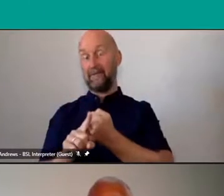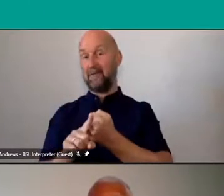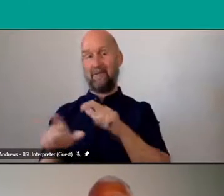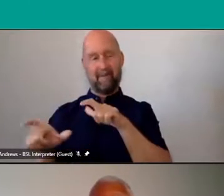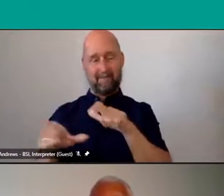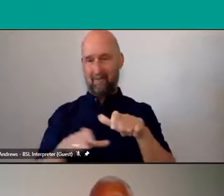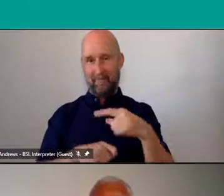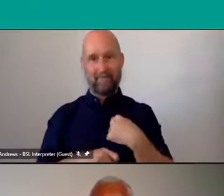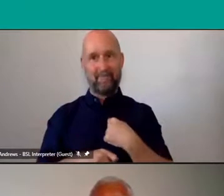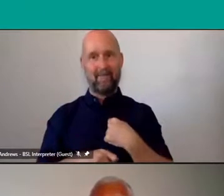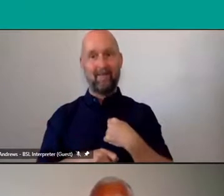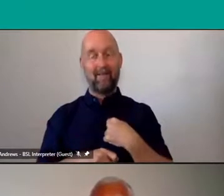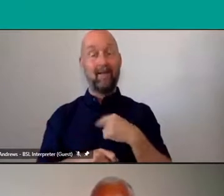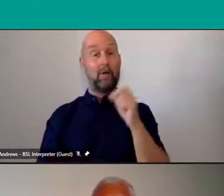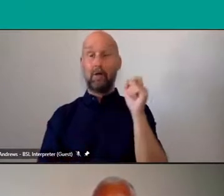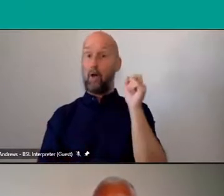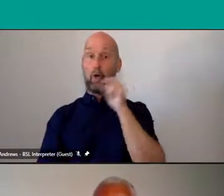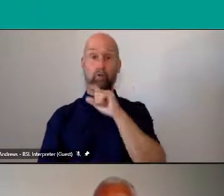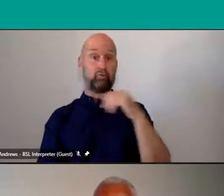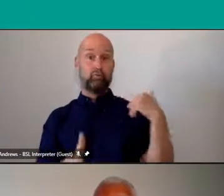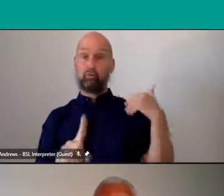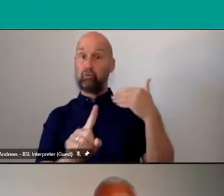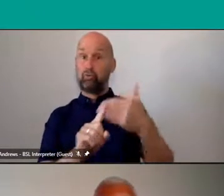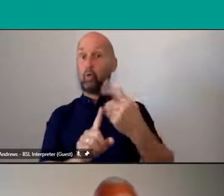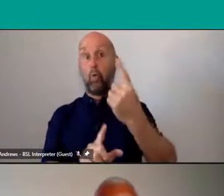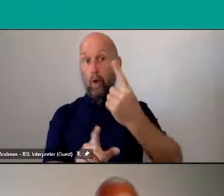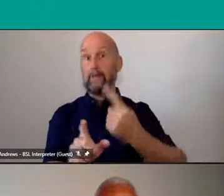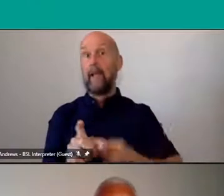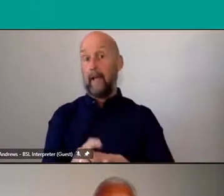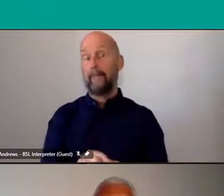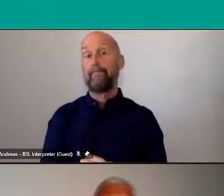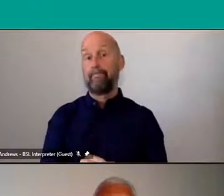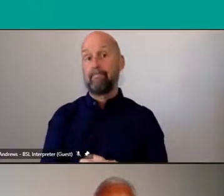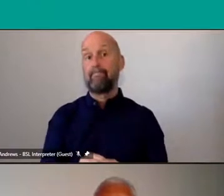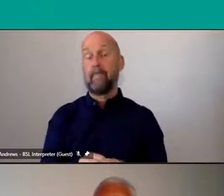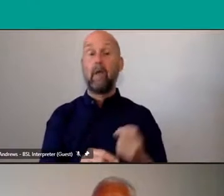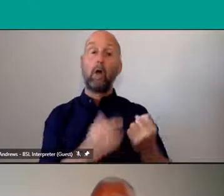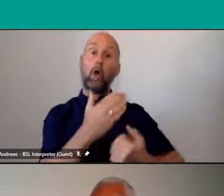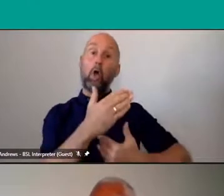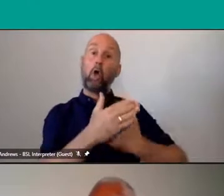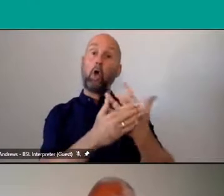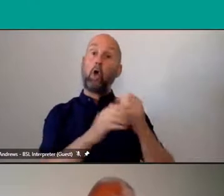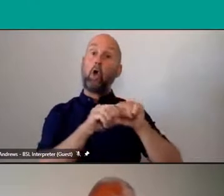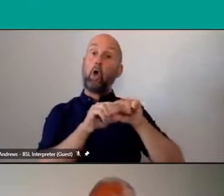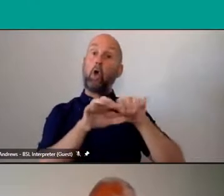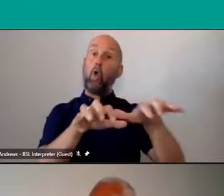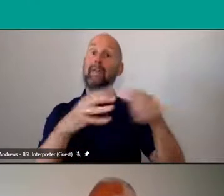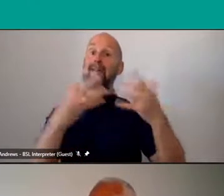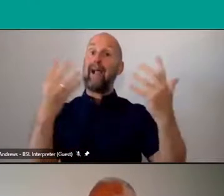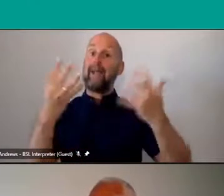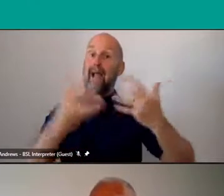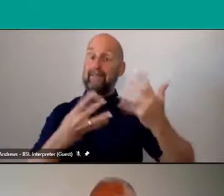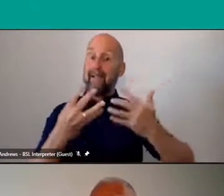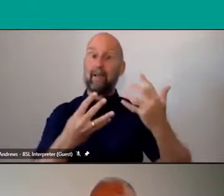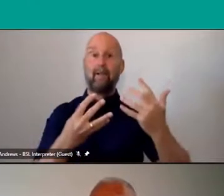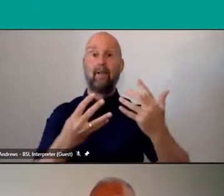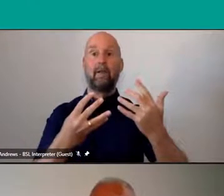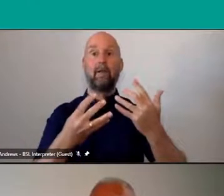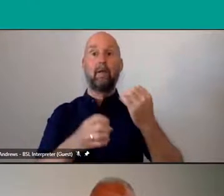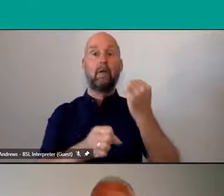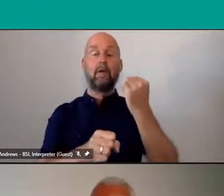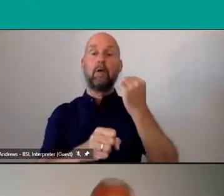we've had an extraordinary year. An extraordinary year with COVID-19 and the death of George